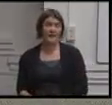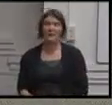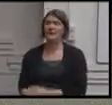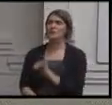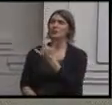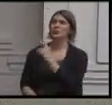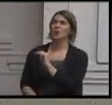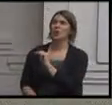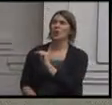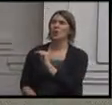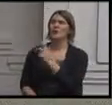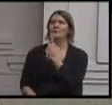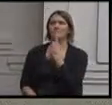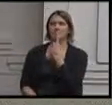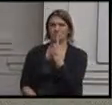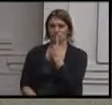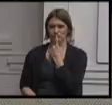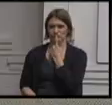So